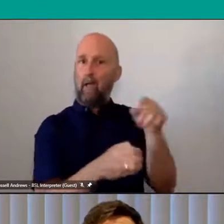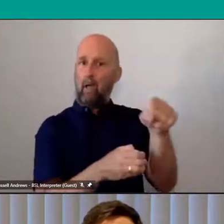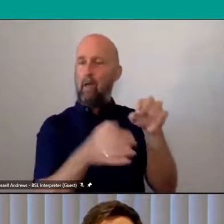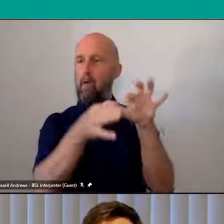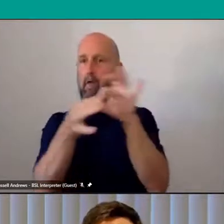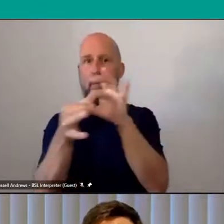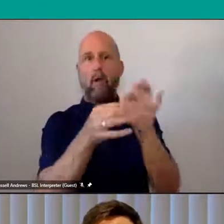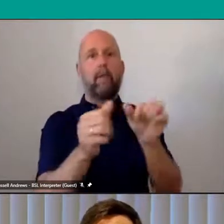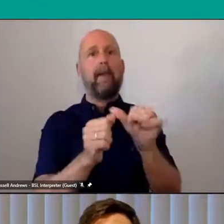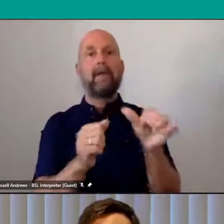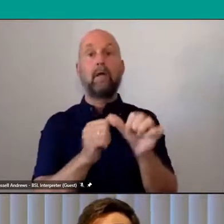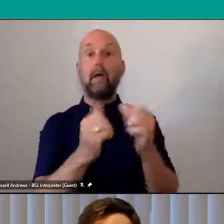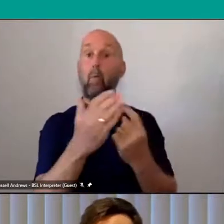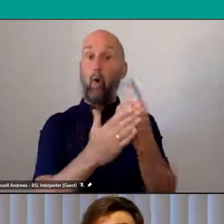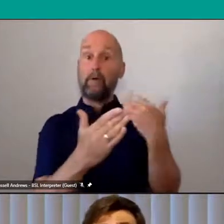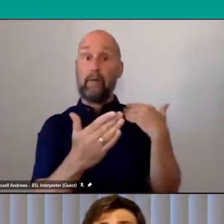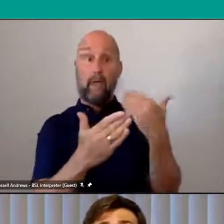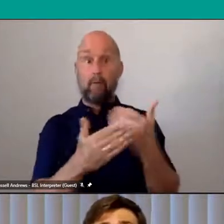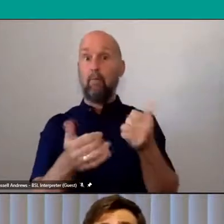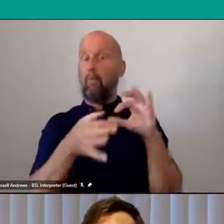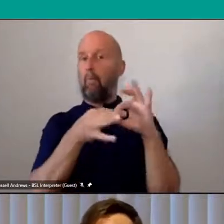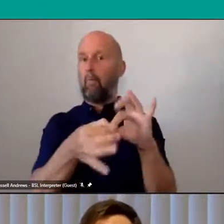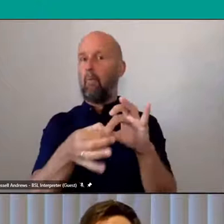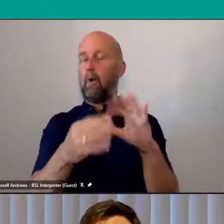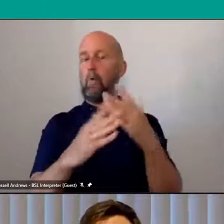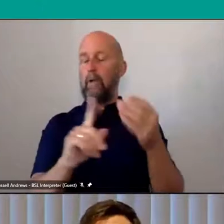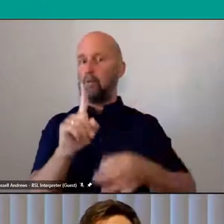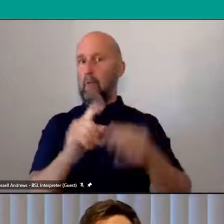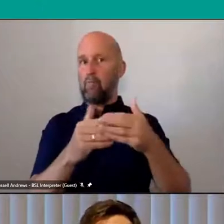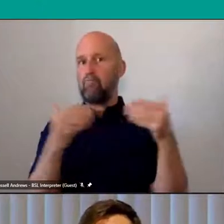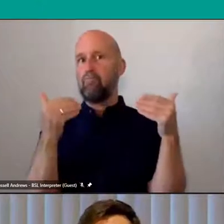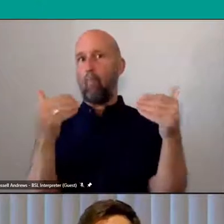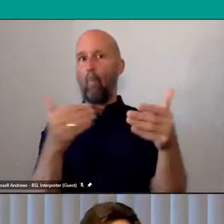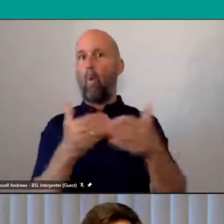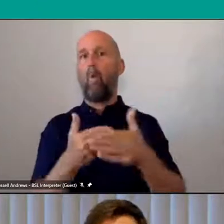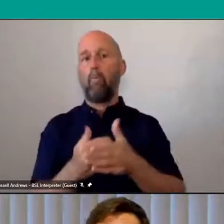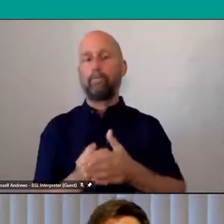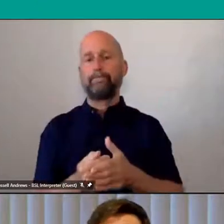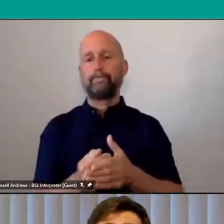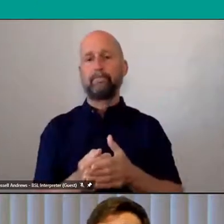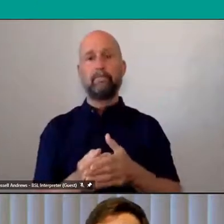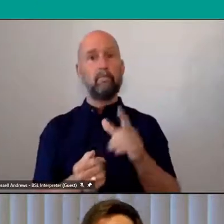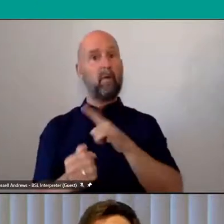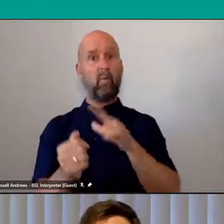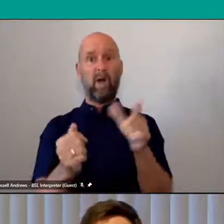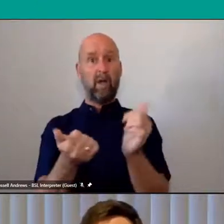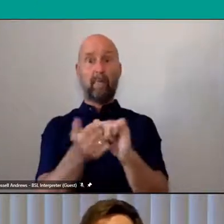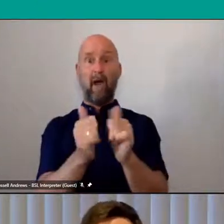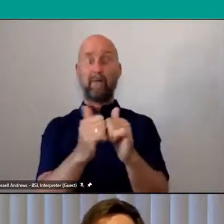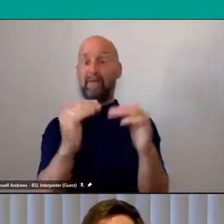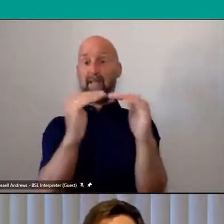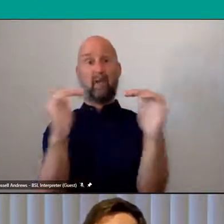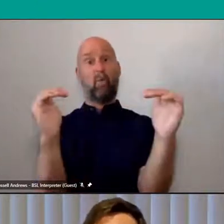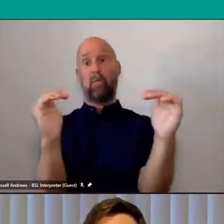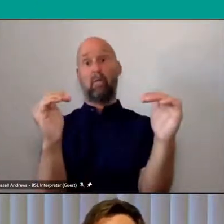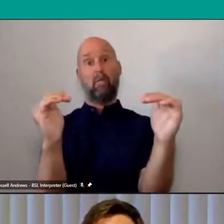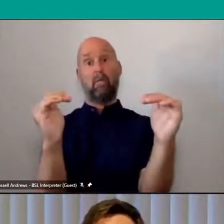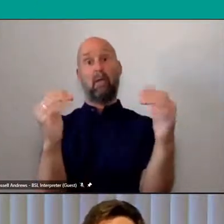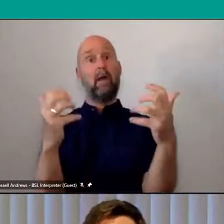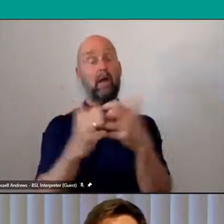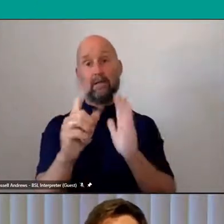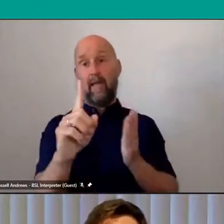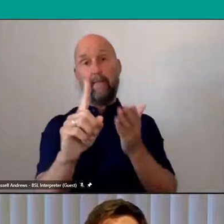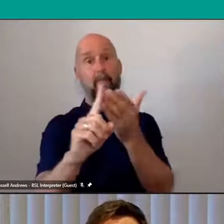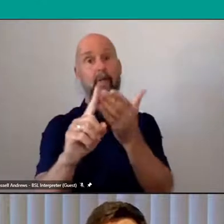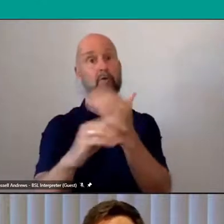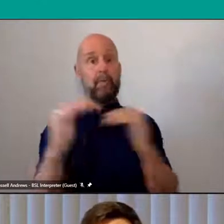what's happened over the last year, and we need to take that forward now. And really, they are equal partners in this endeavour to